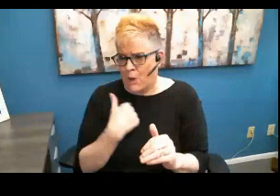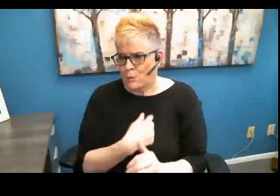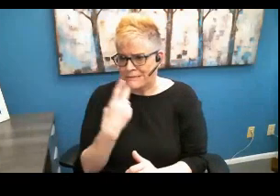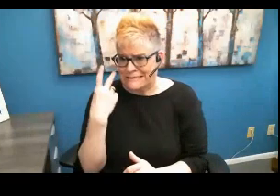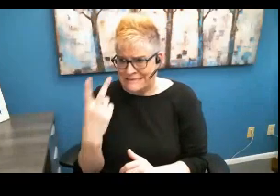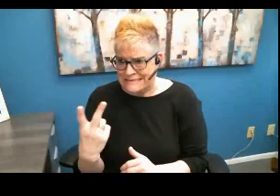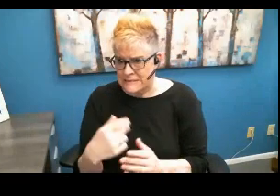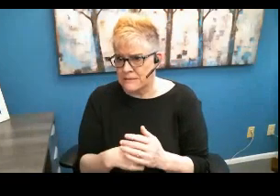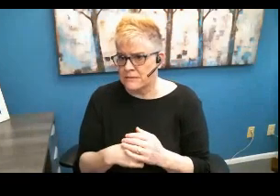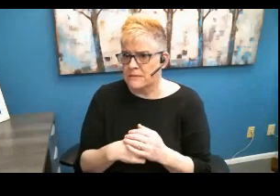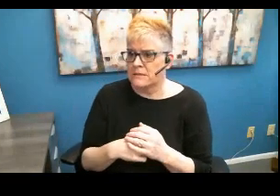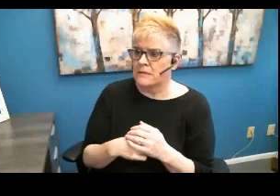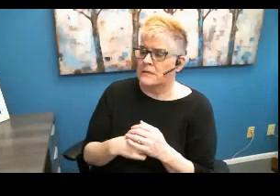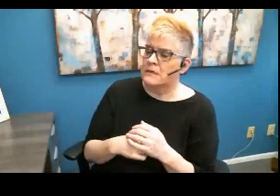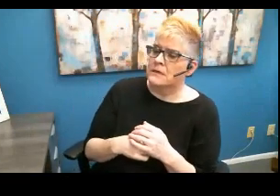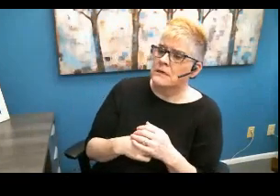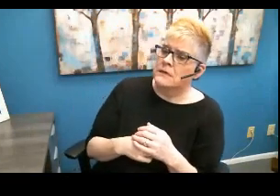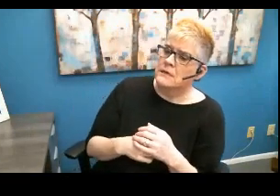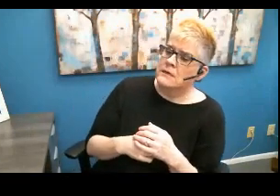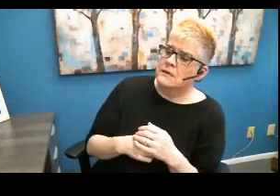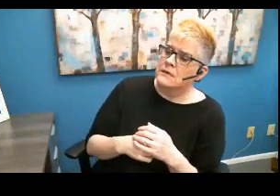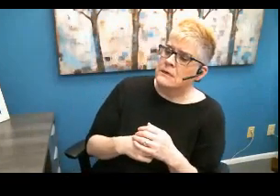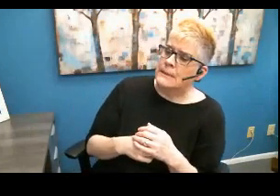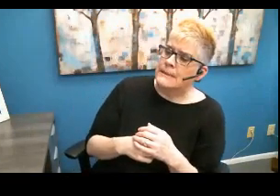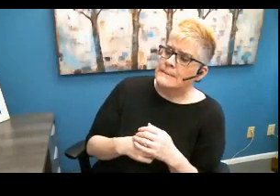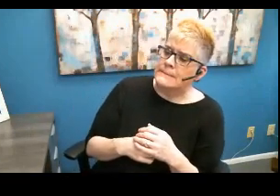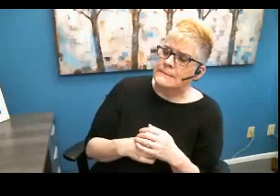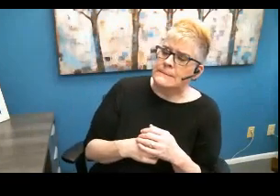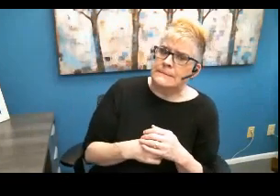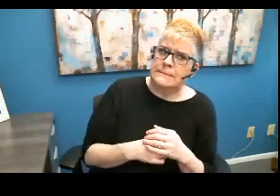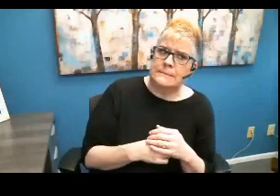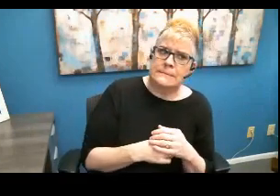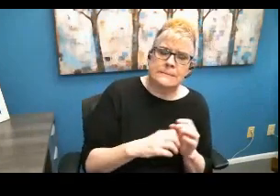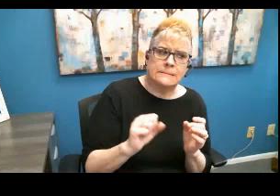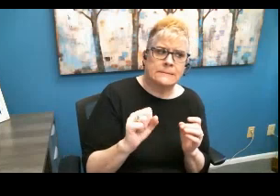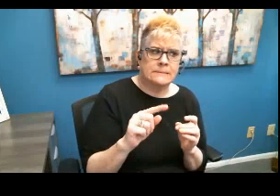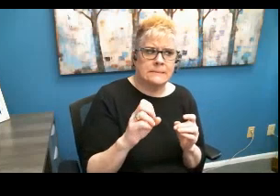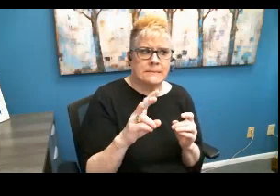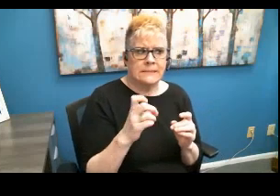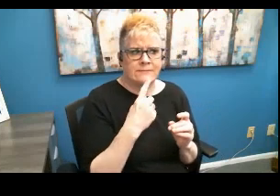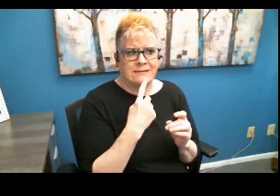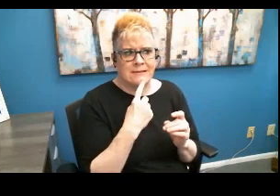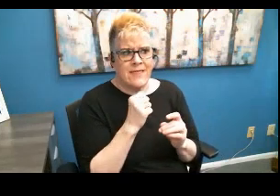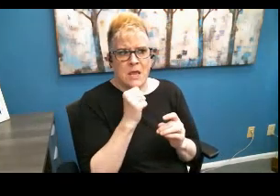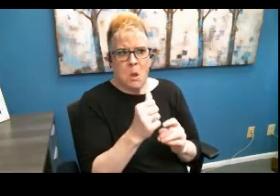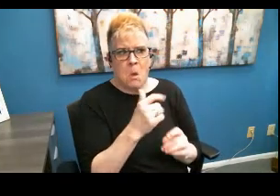Steve. Steve alluded to that they don't typically happen